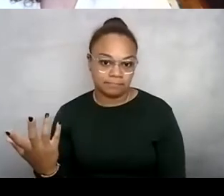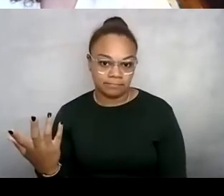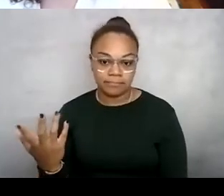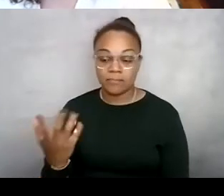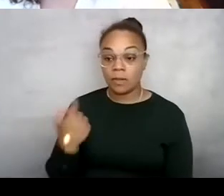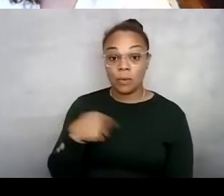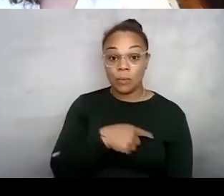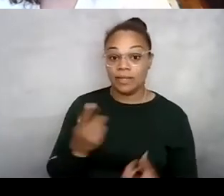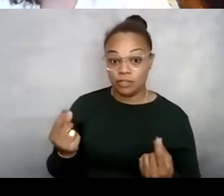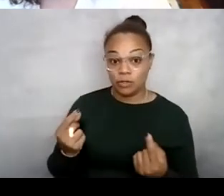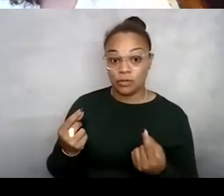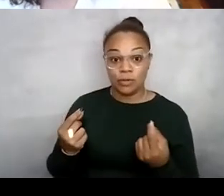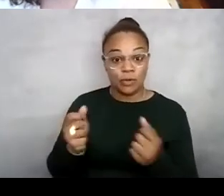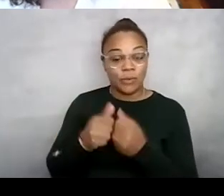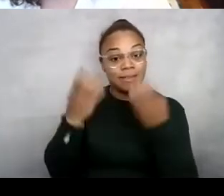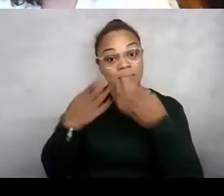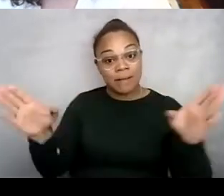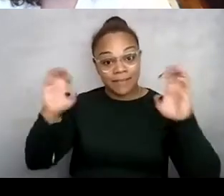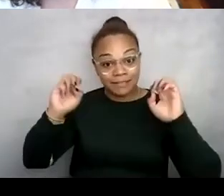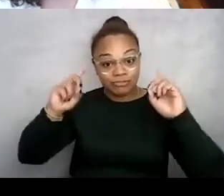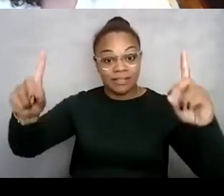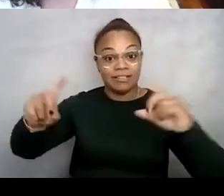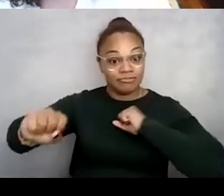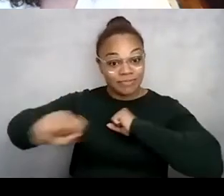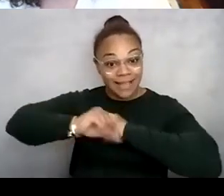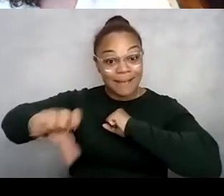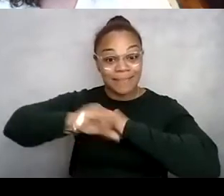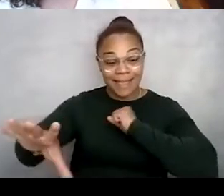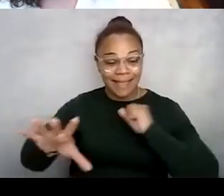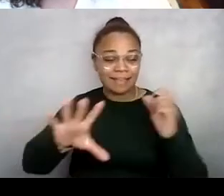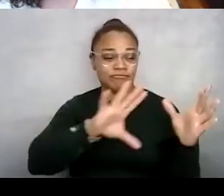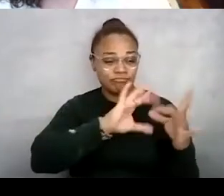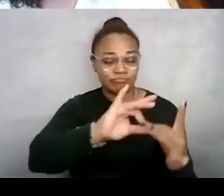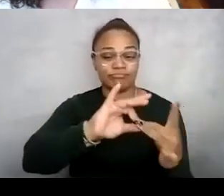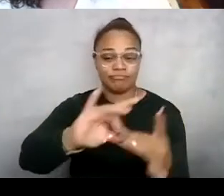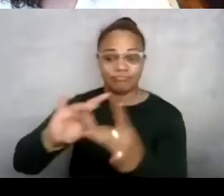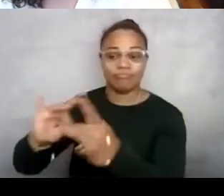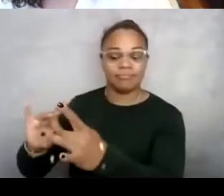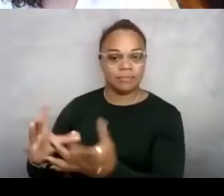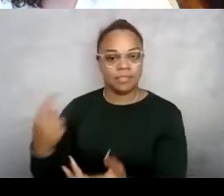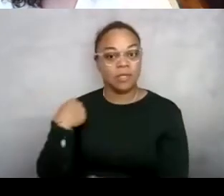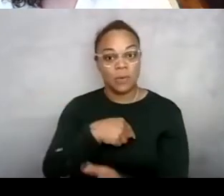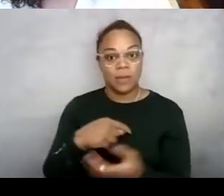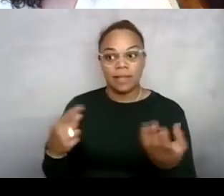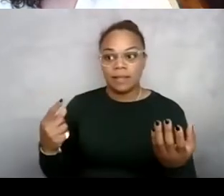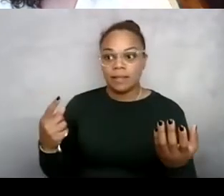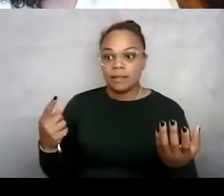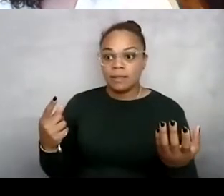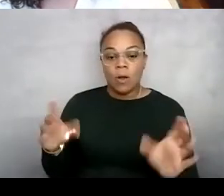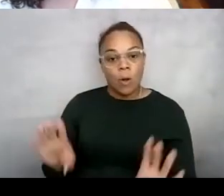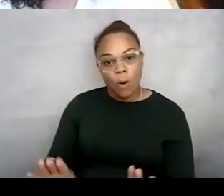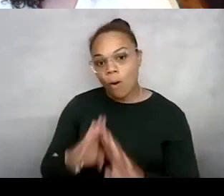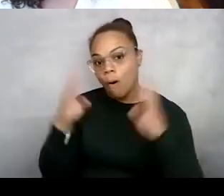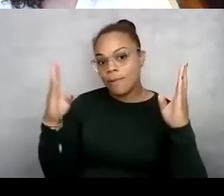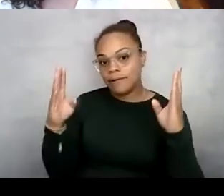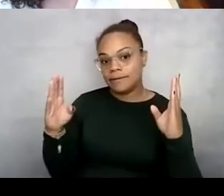go through the public education campaign is we open the door for and pass these policies. We open the door for the people who really